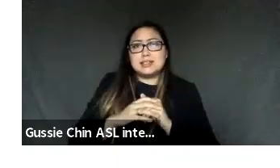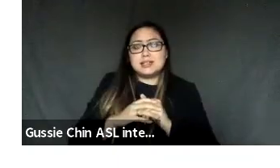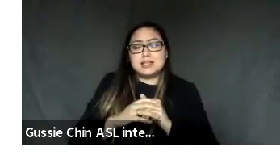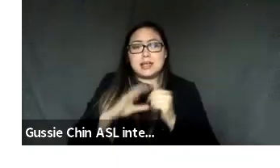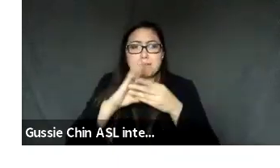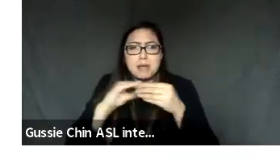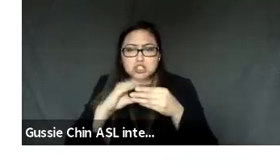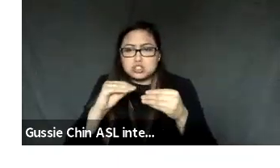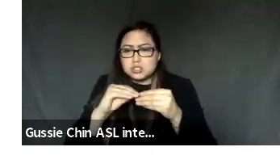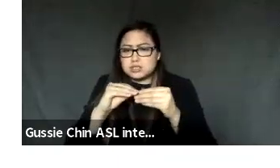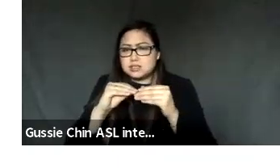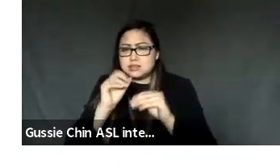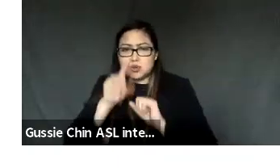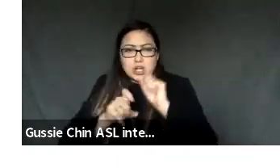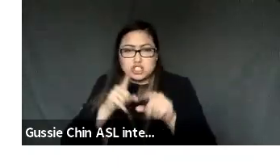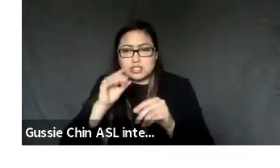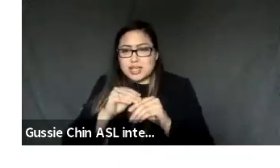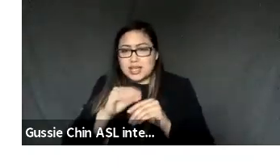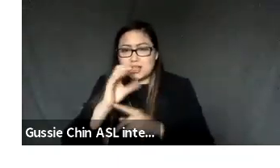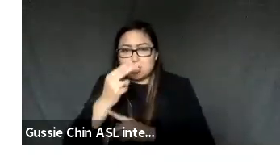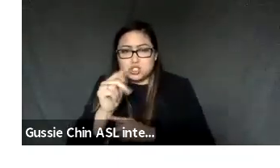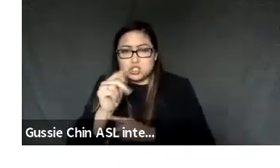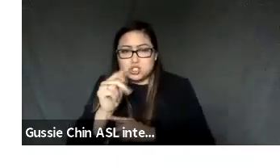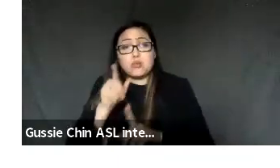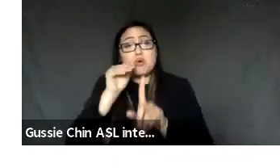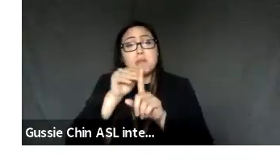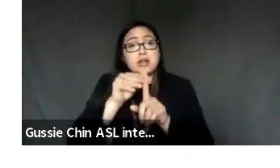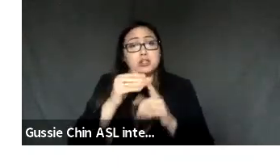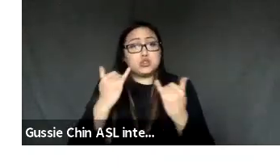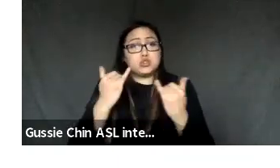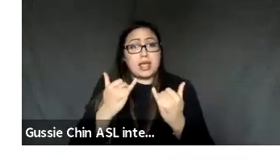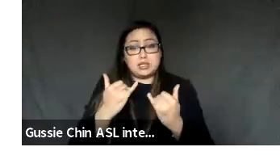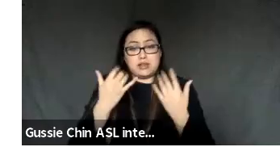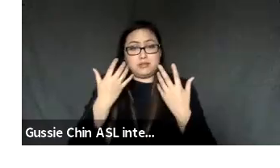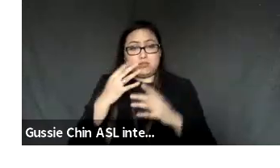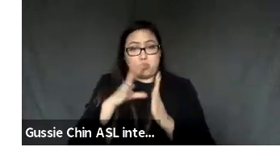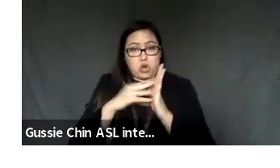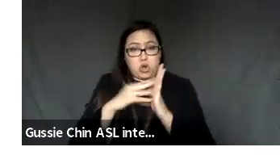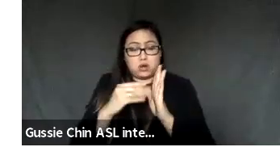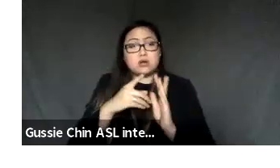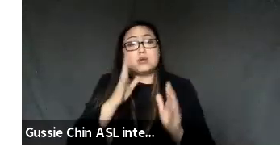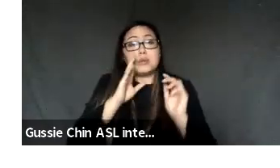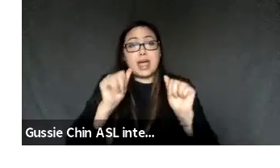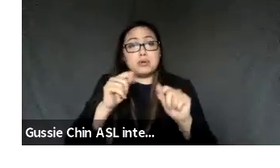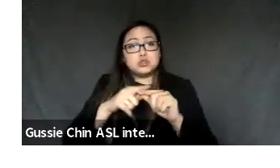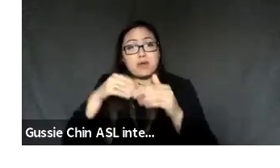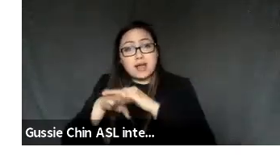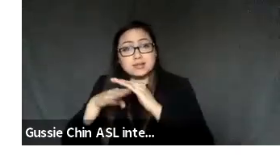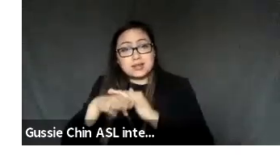messages in the chat. A reminder that today's session was recorded. It will be available for viewing next week